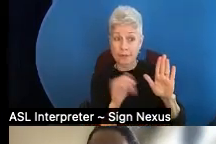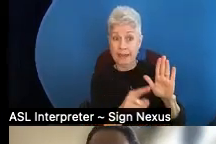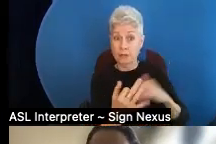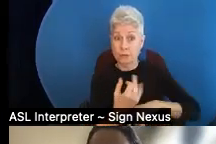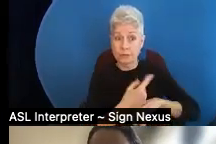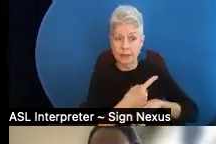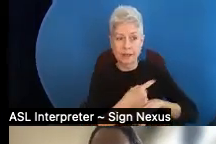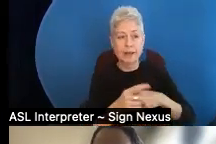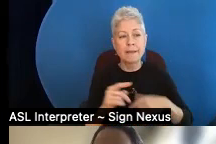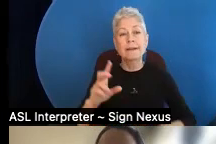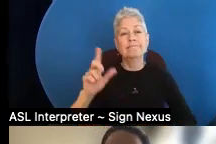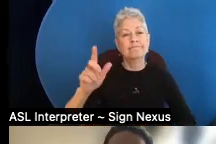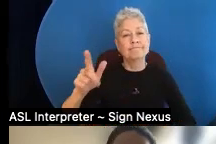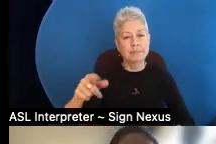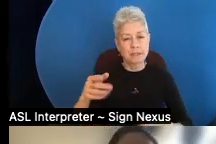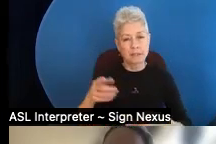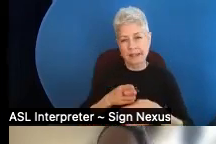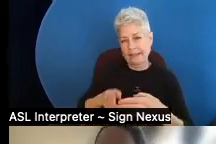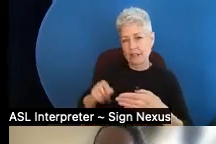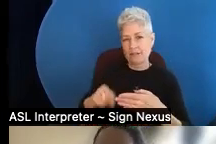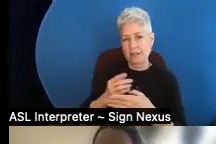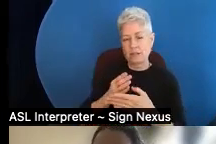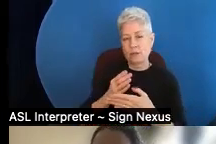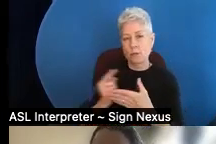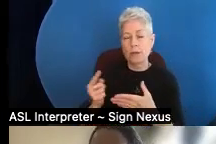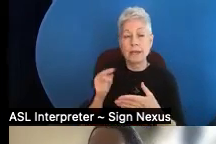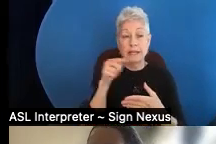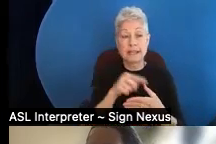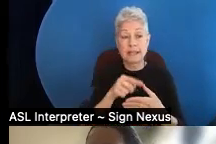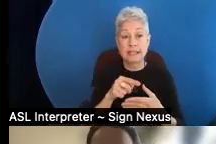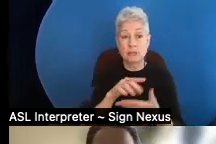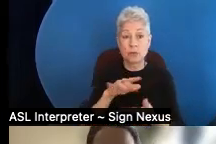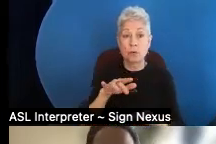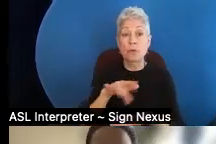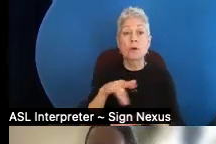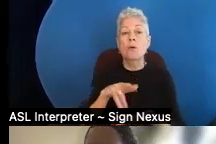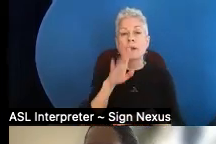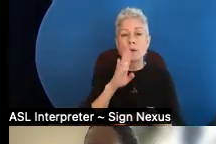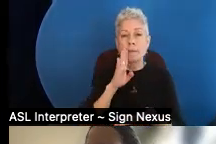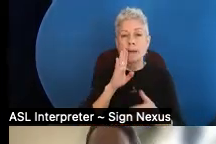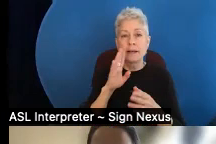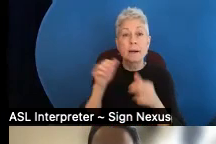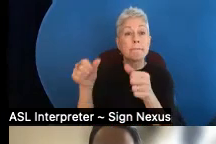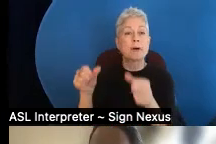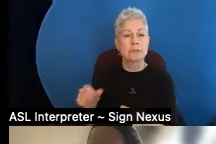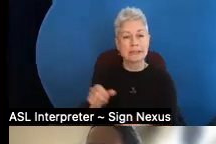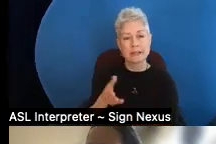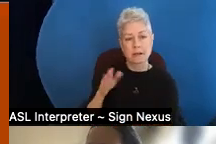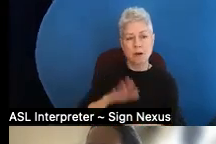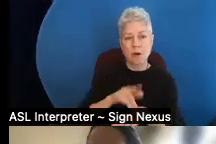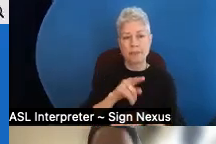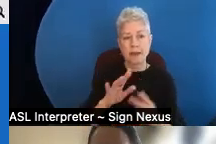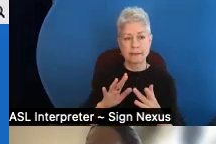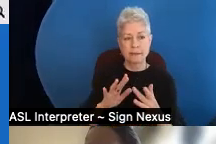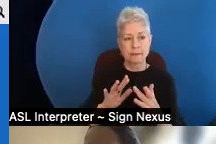And eventually at the end of this week, this webinar recording will also be there. So let me get